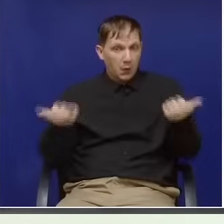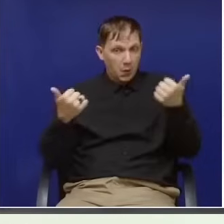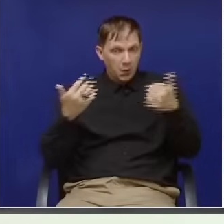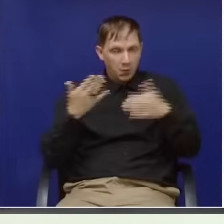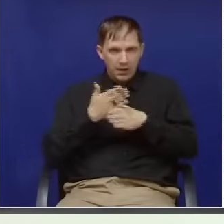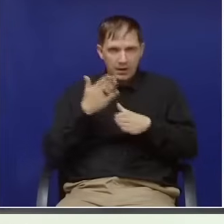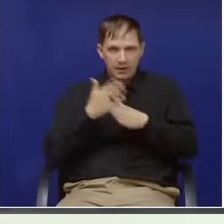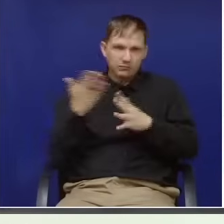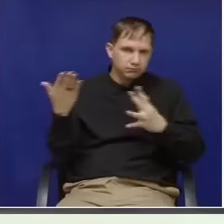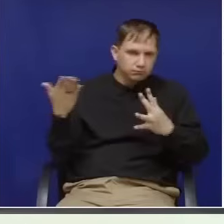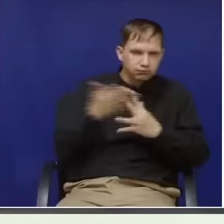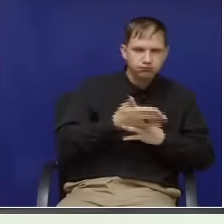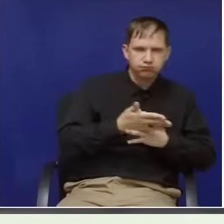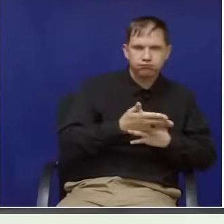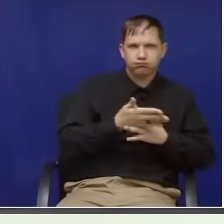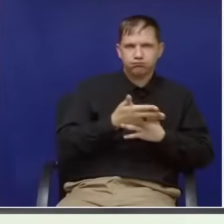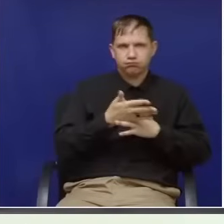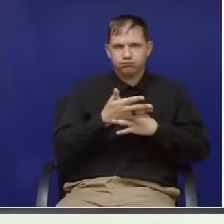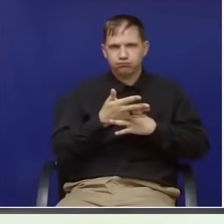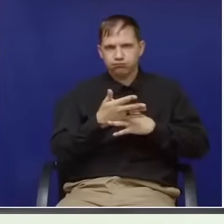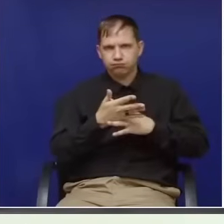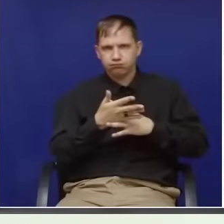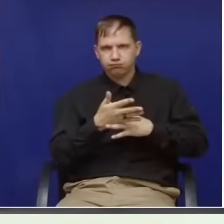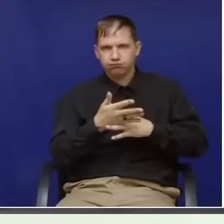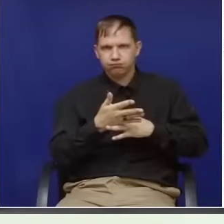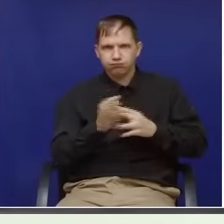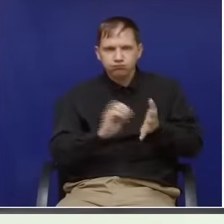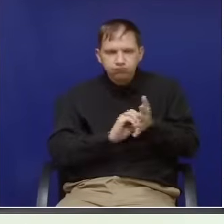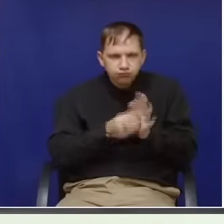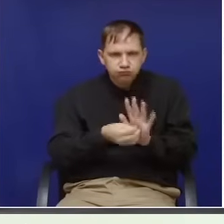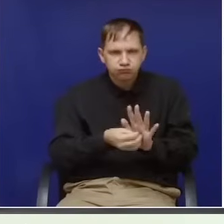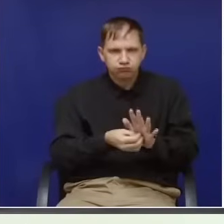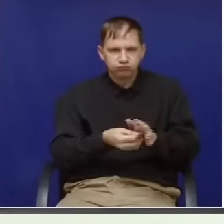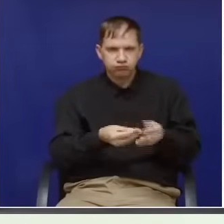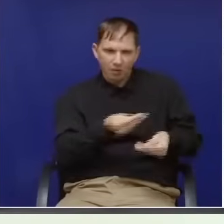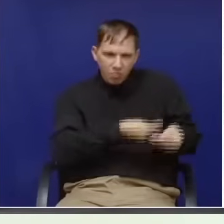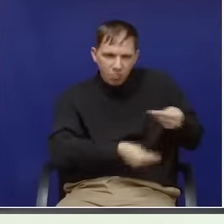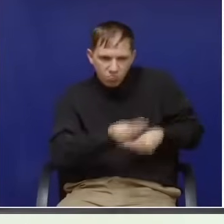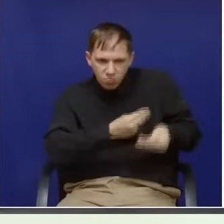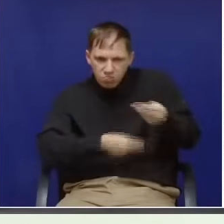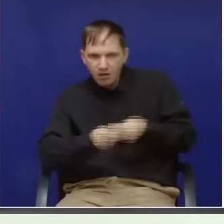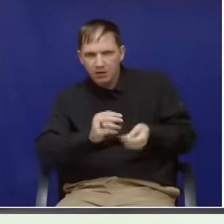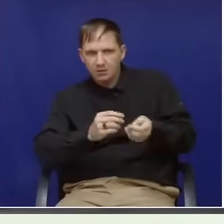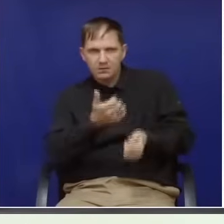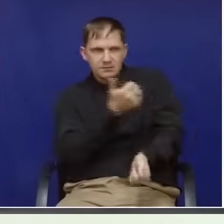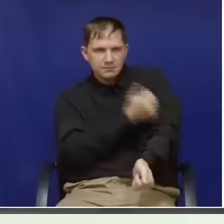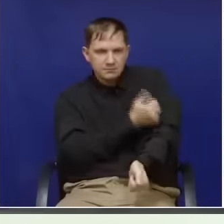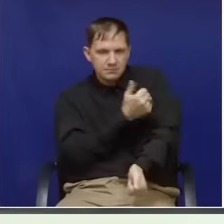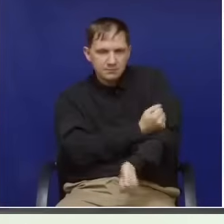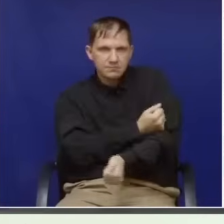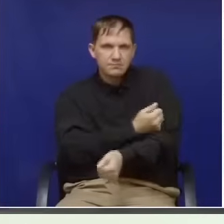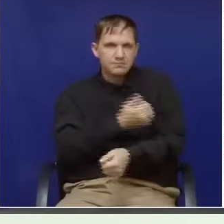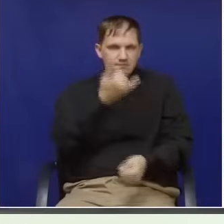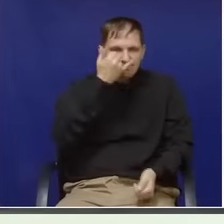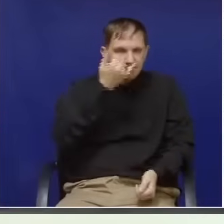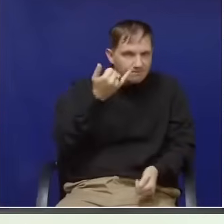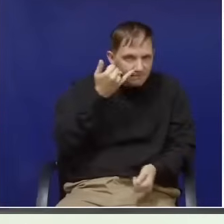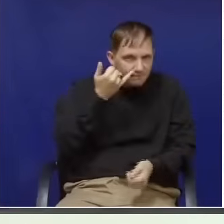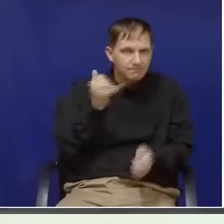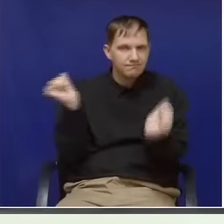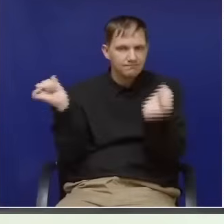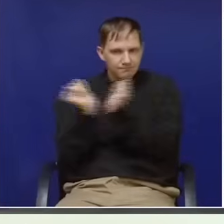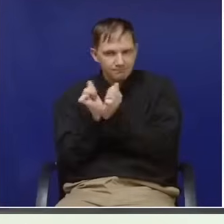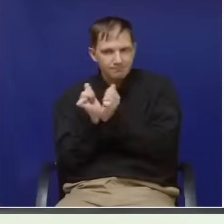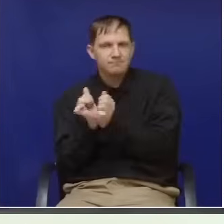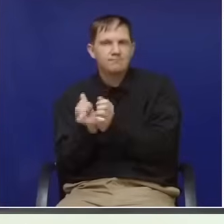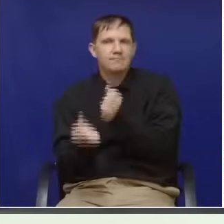intercepting those who are drug traffickers in the inland. There were arrests that were